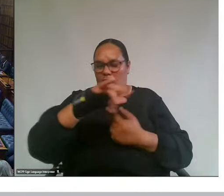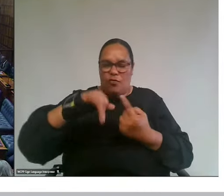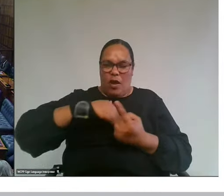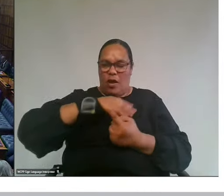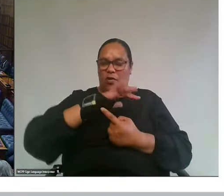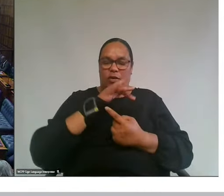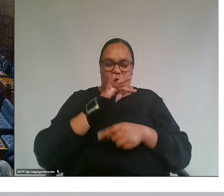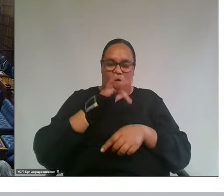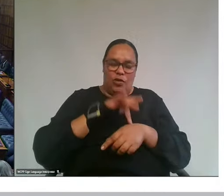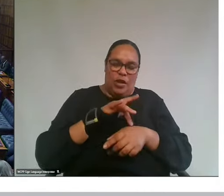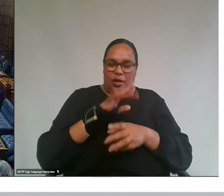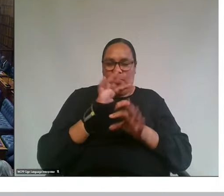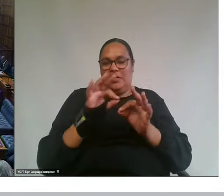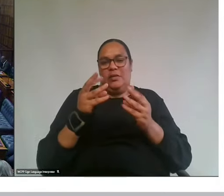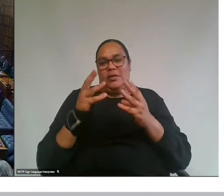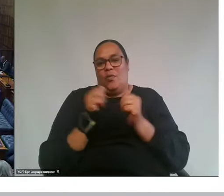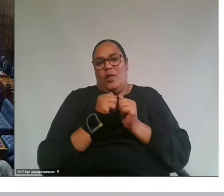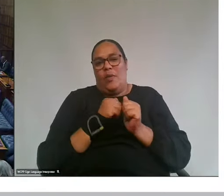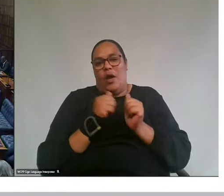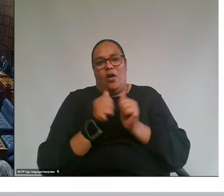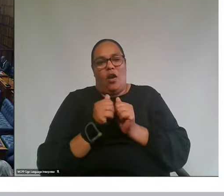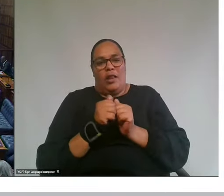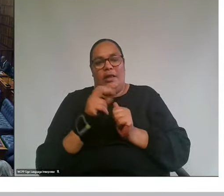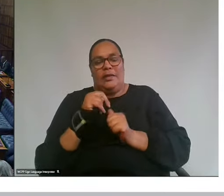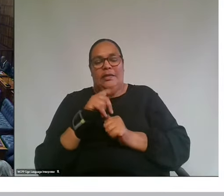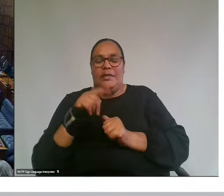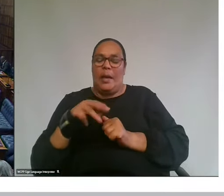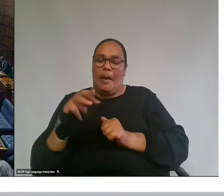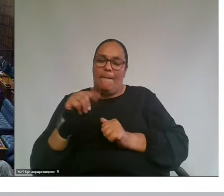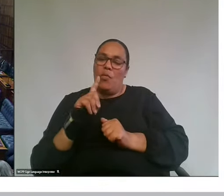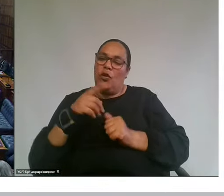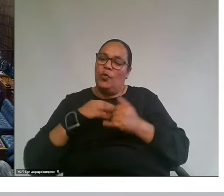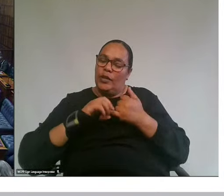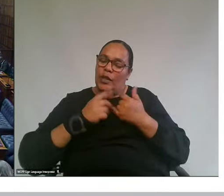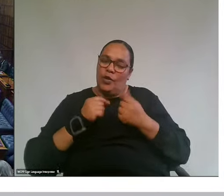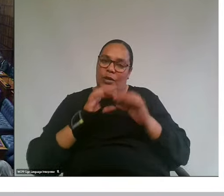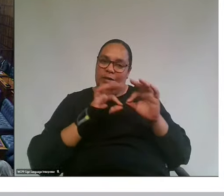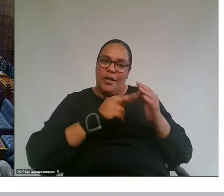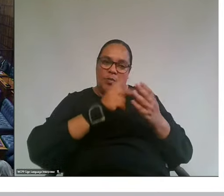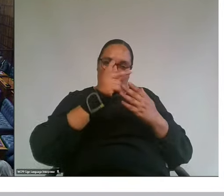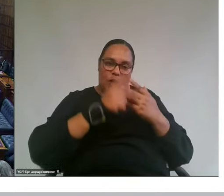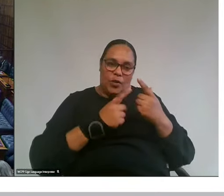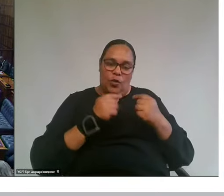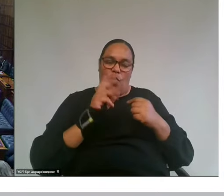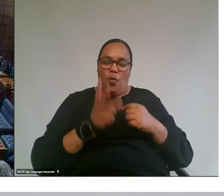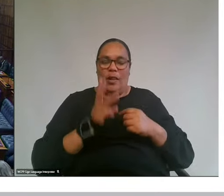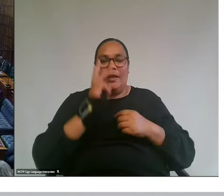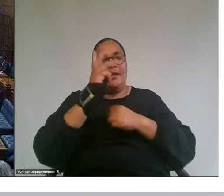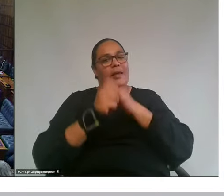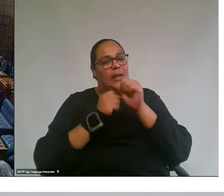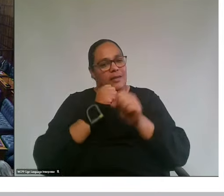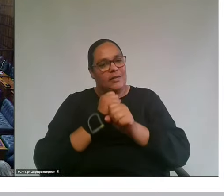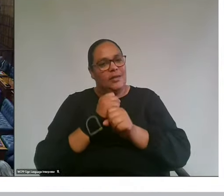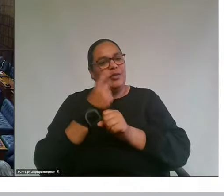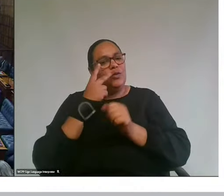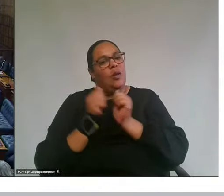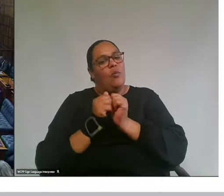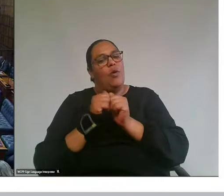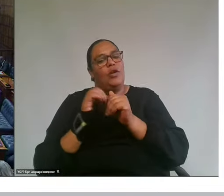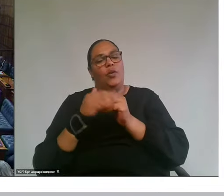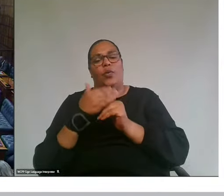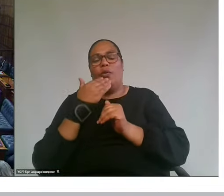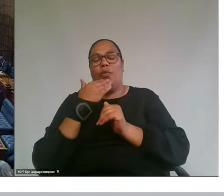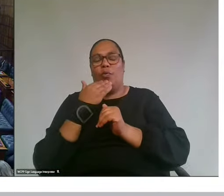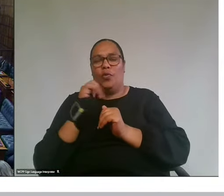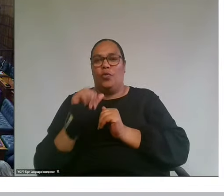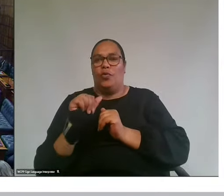maybe to touch on to my colleague nisam what we trying to do is we're going to try and roll that project out next year is to is to partner with a with a